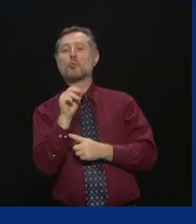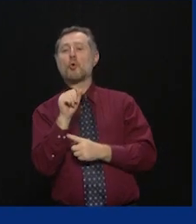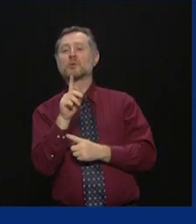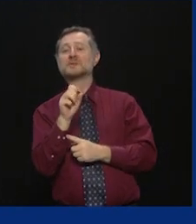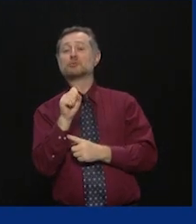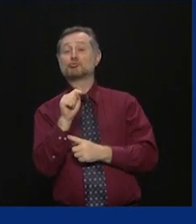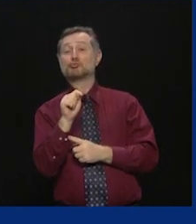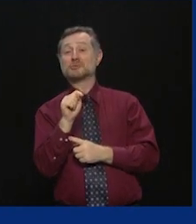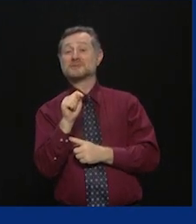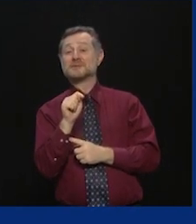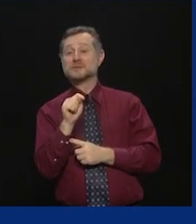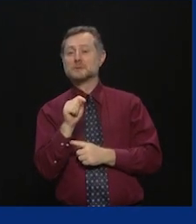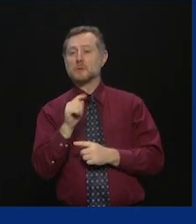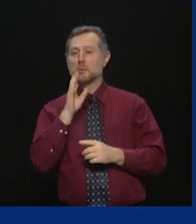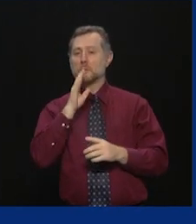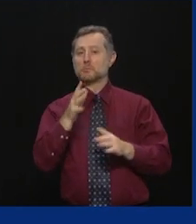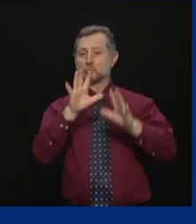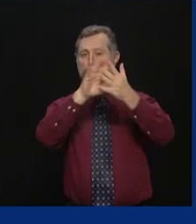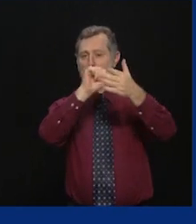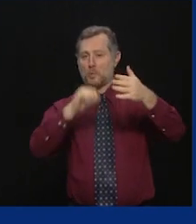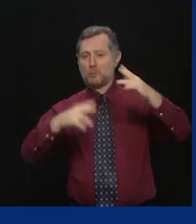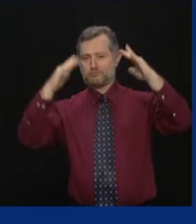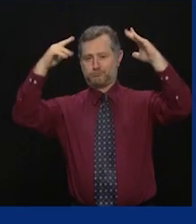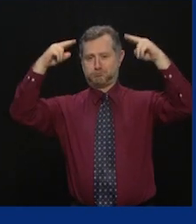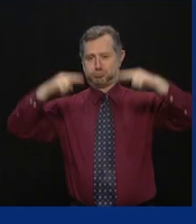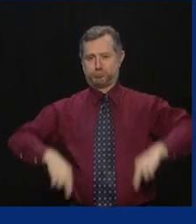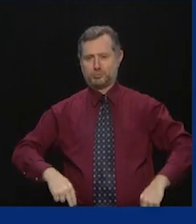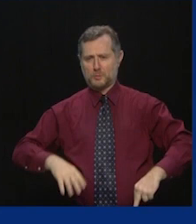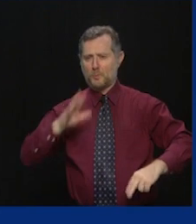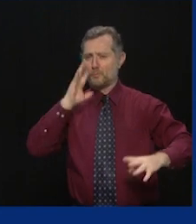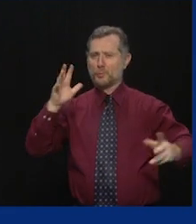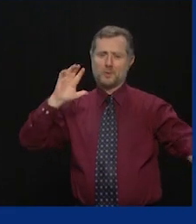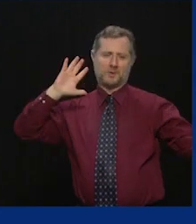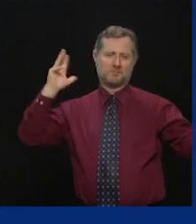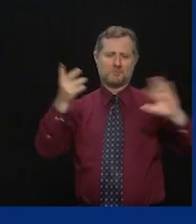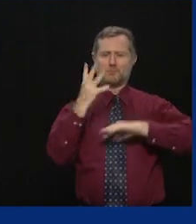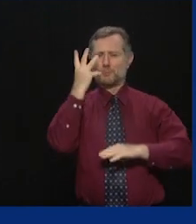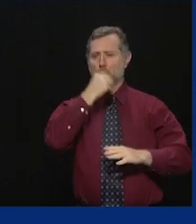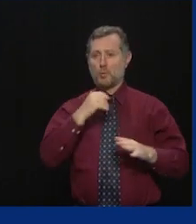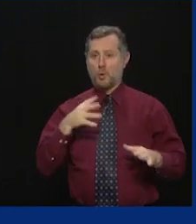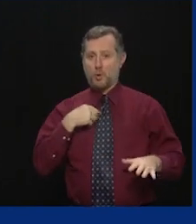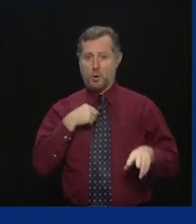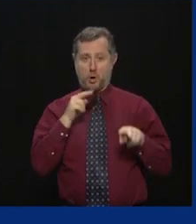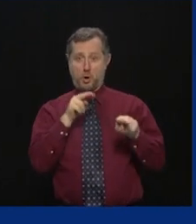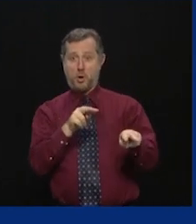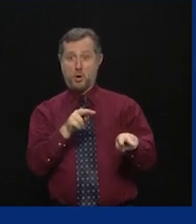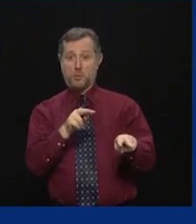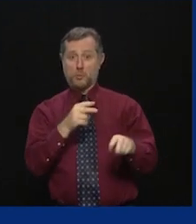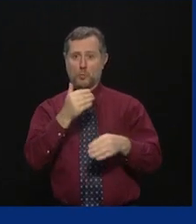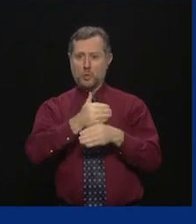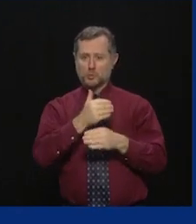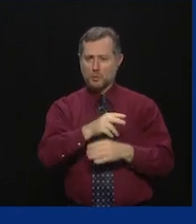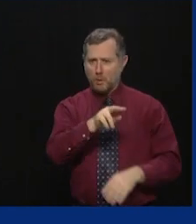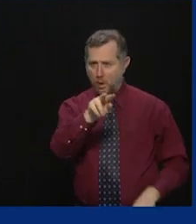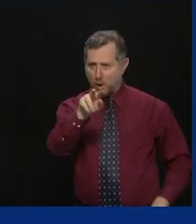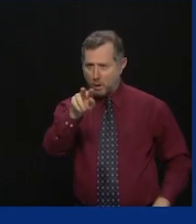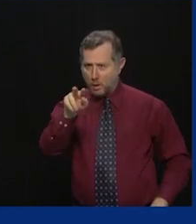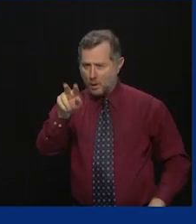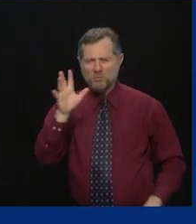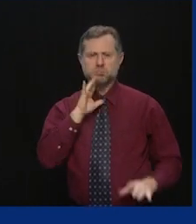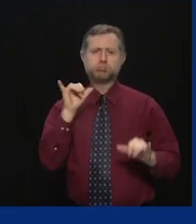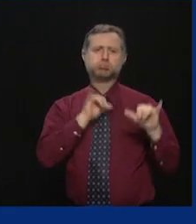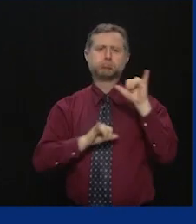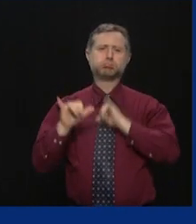be gorgeous. I just looked out the window, I saw what we're going to do, and it's going to have a wow factor that is going to go beyond